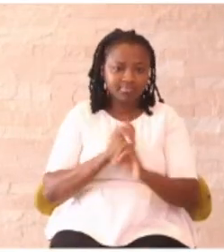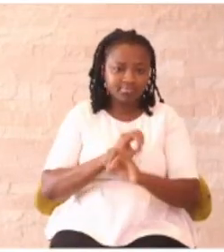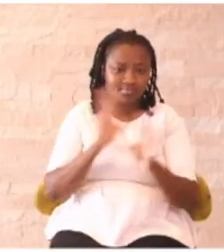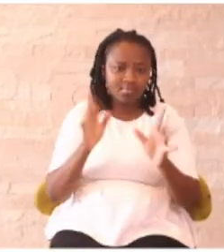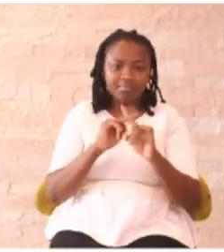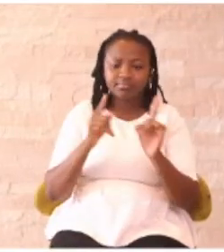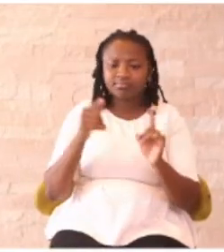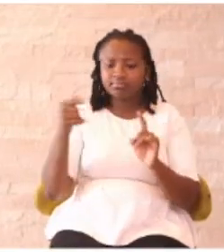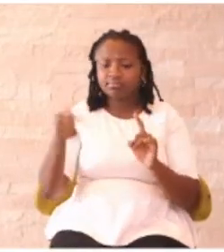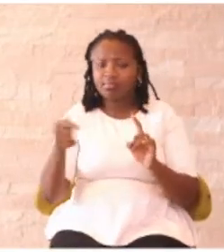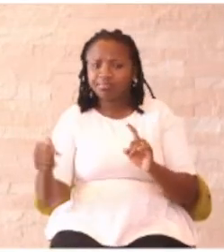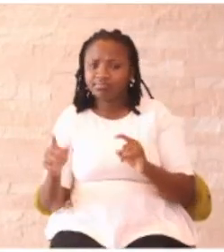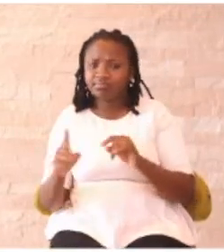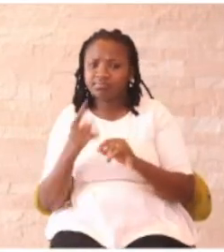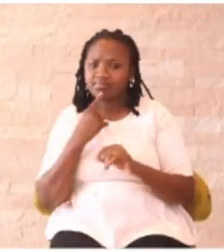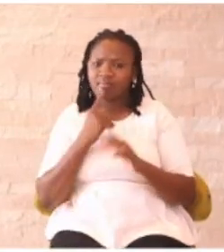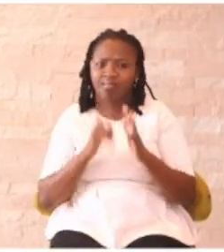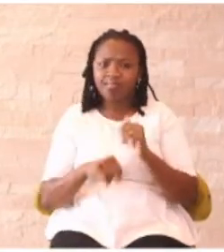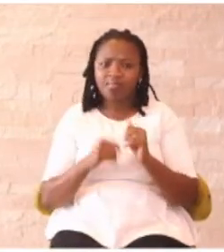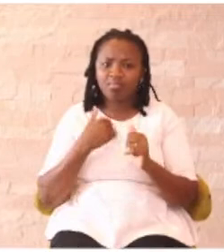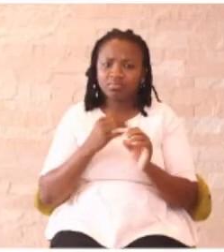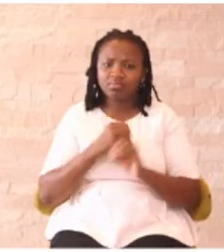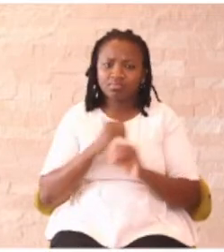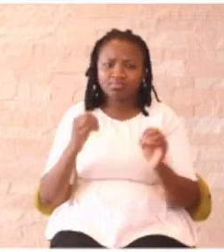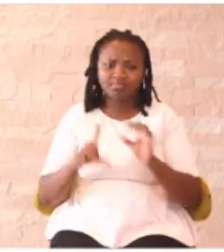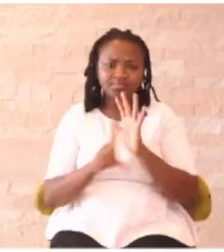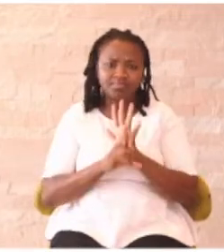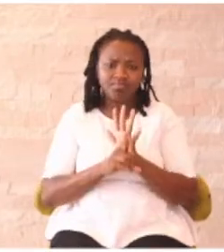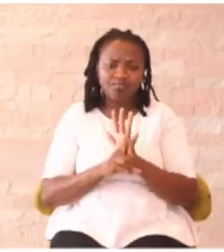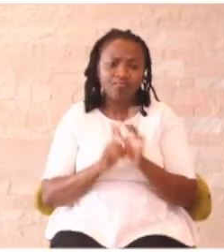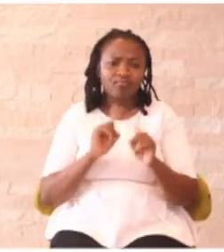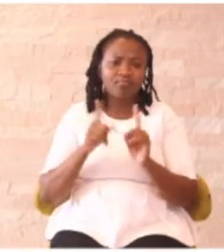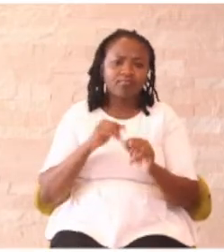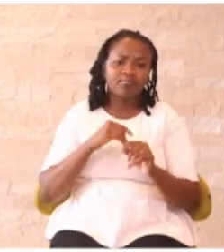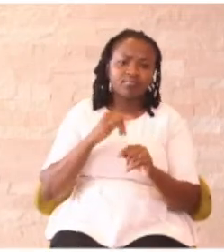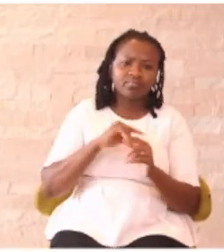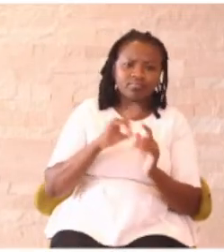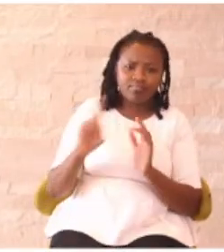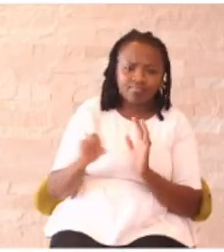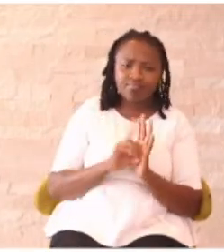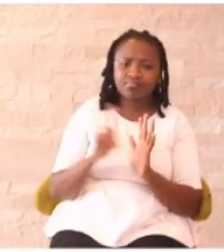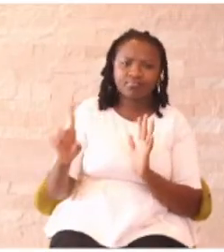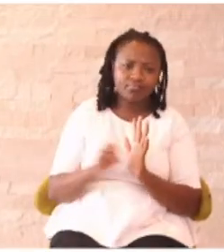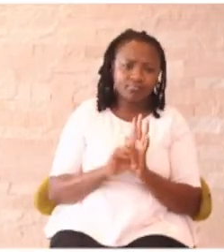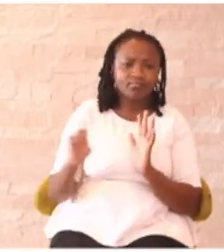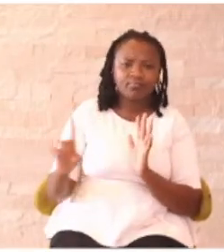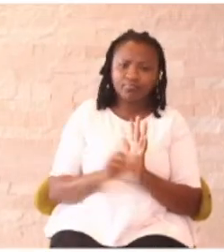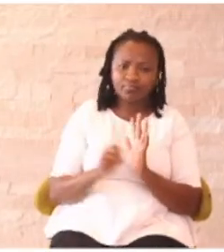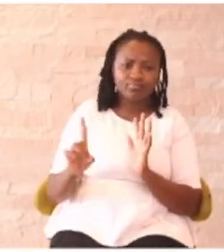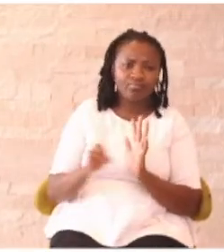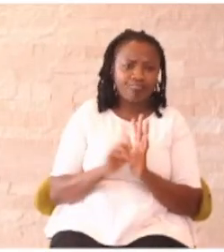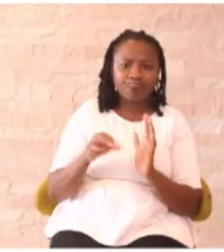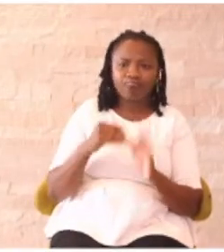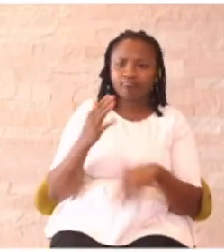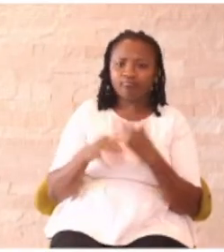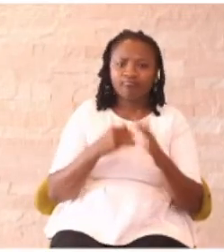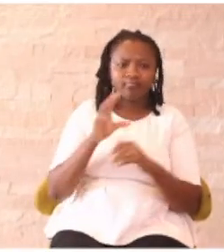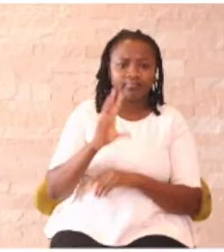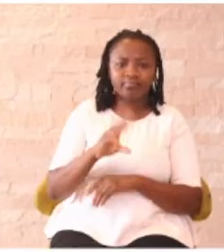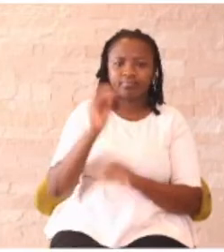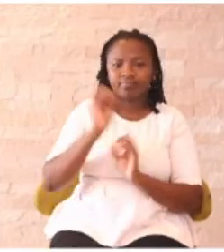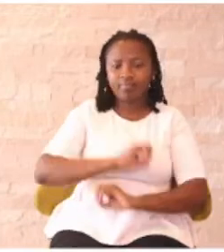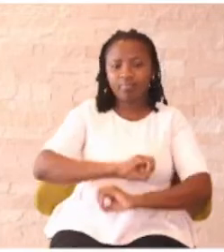there's no law. So after so much engagements and going back again, it was clear that they